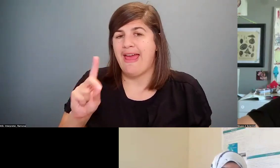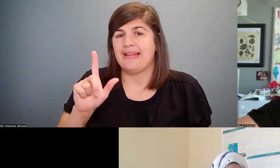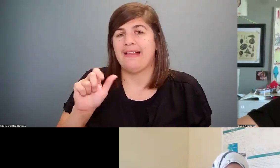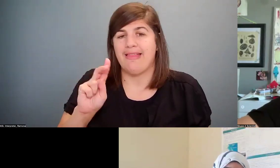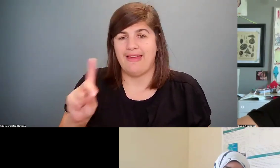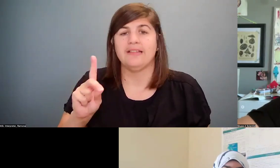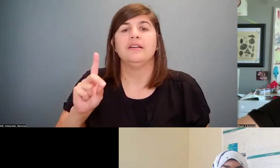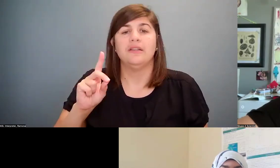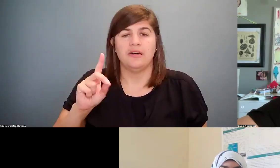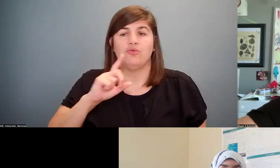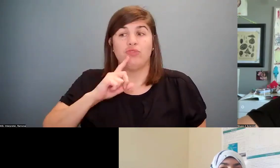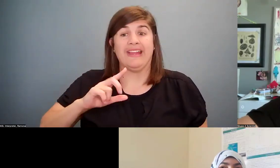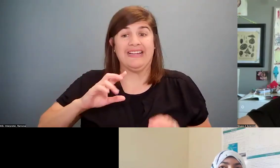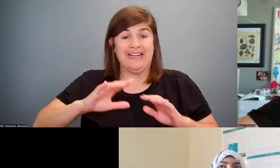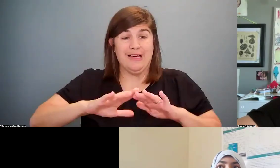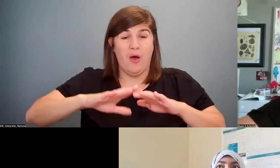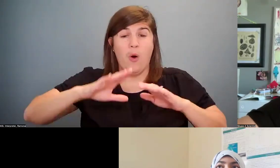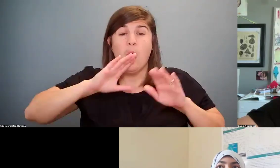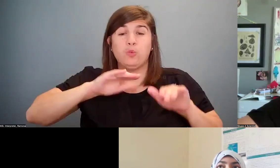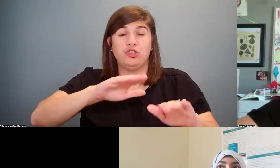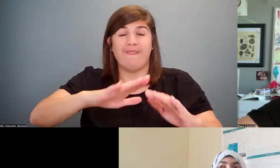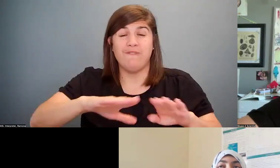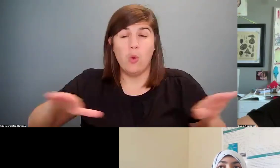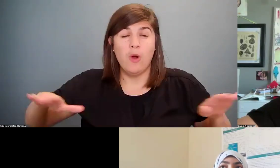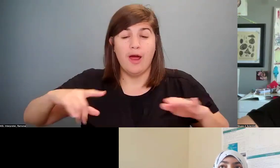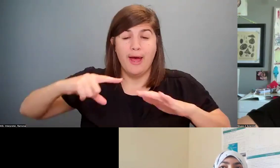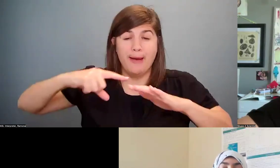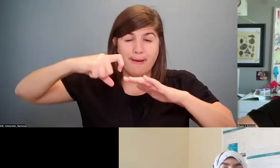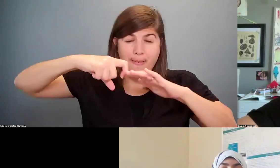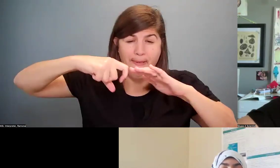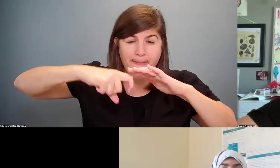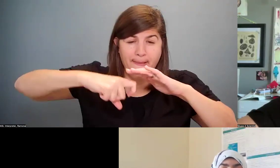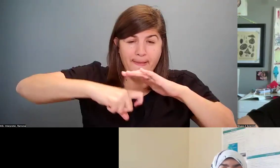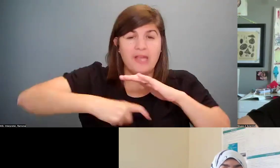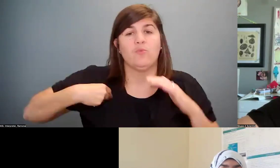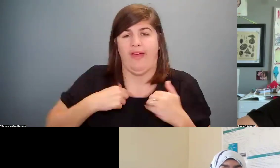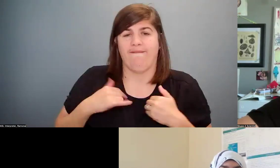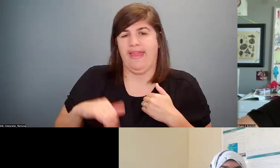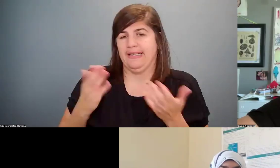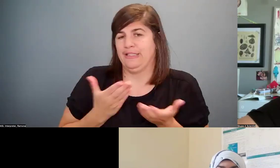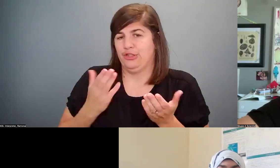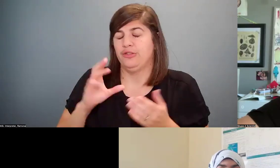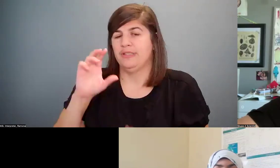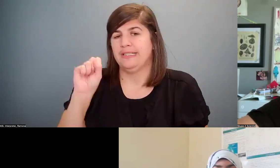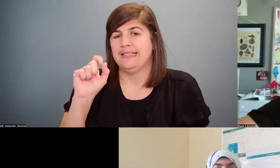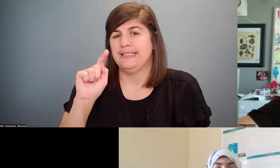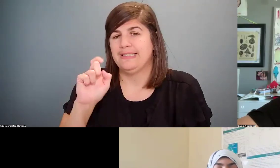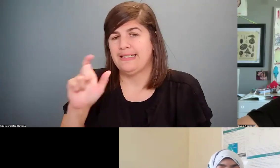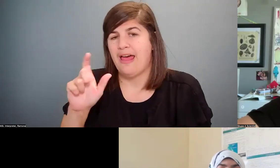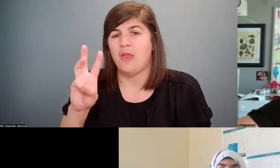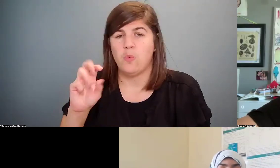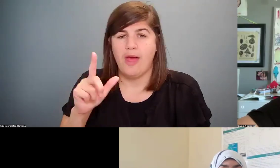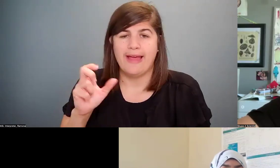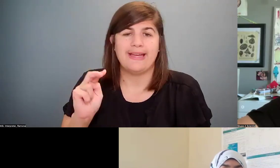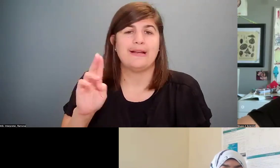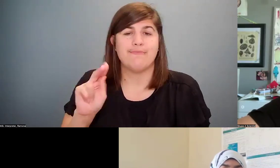the sandy bottom of the ocean. And then that's what we have here in Stellwagen Bank. Some other whales, like sperm whales, are going to